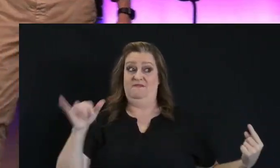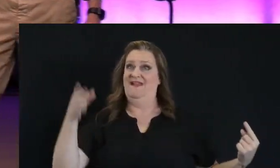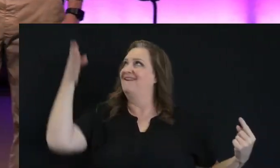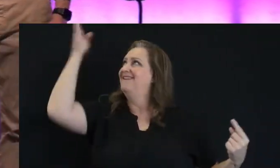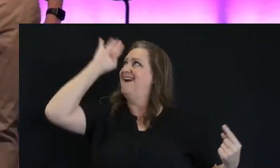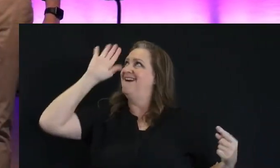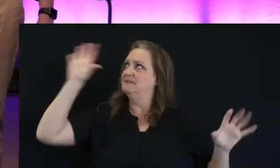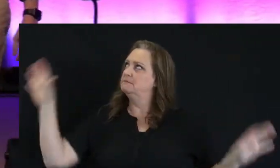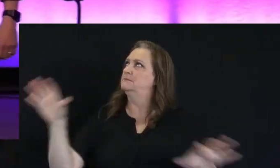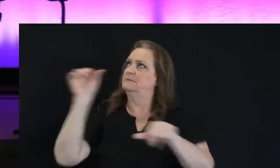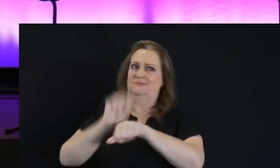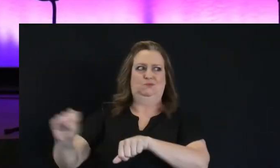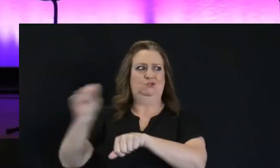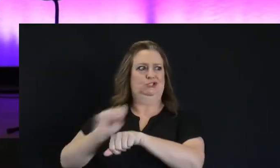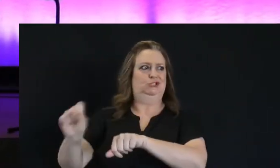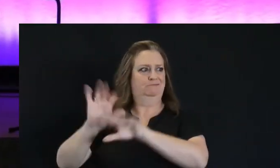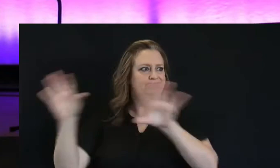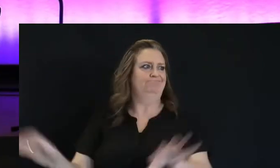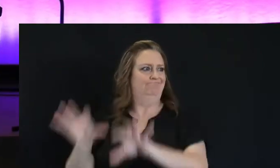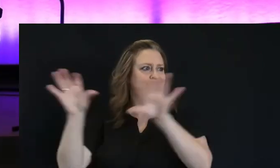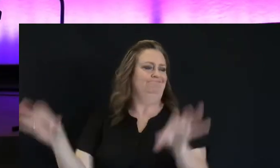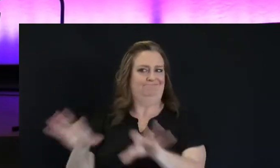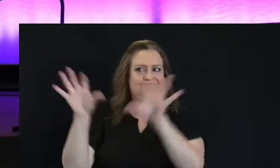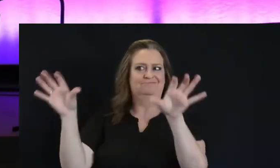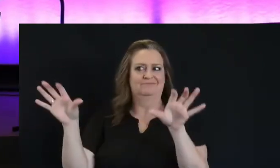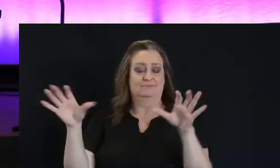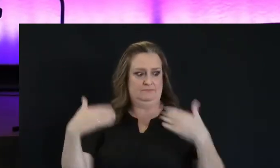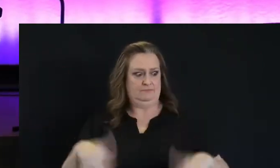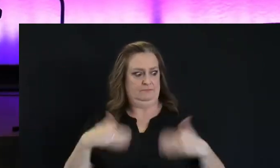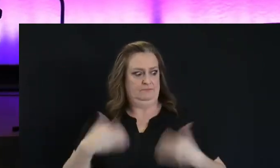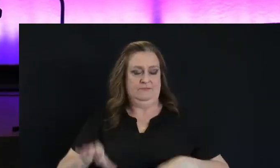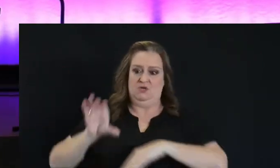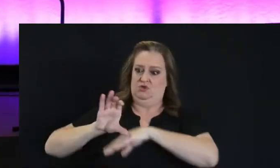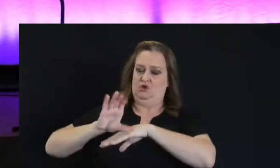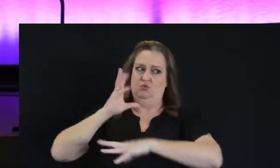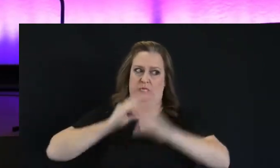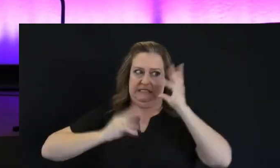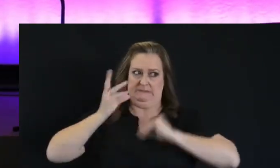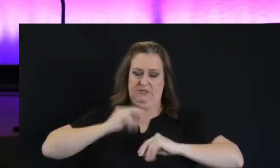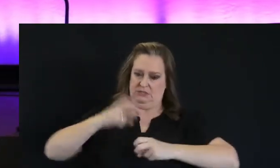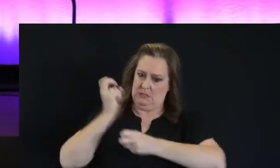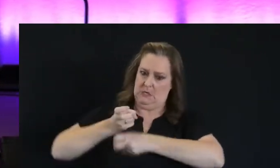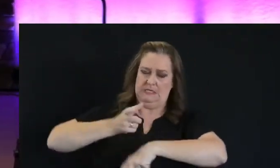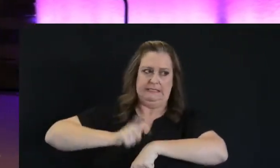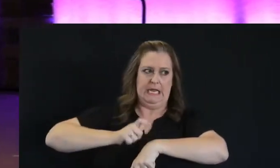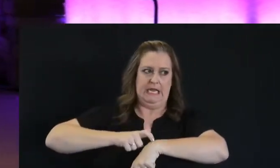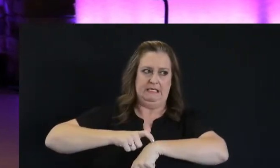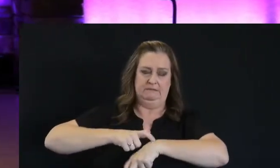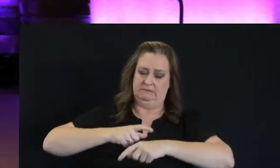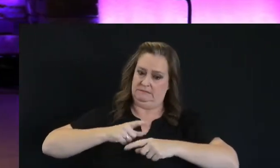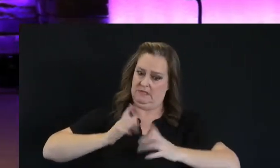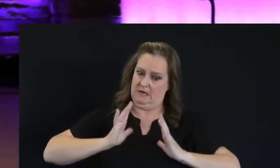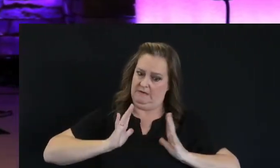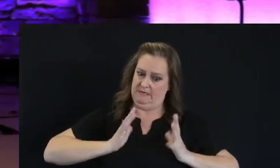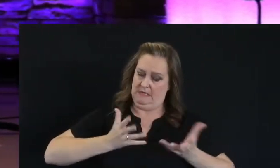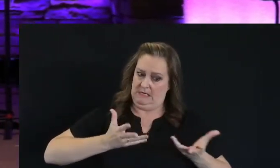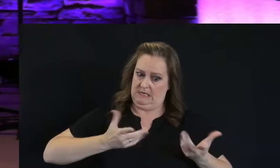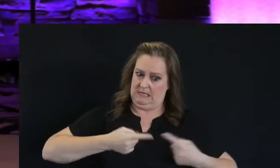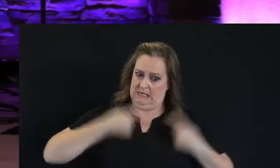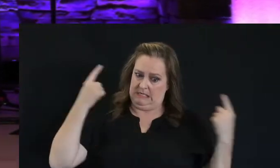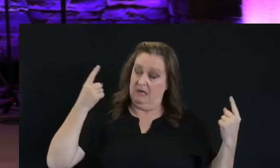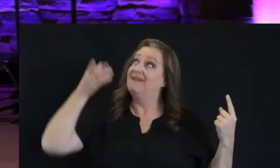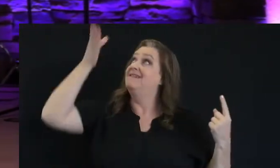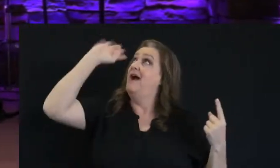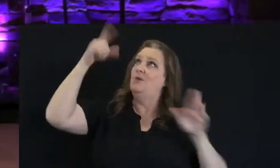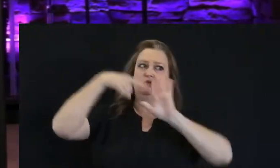God's at work. God's at work. Well, whoa, the church is going to experience hard times. What's the opposite of that? God's going to show himself